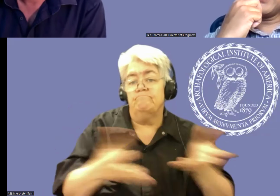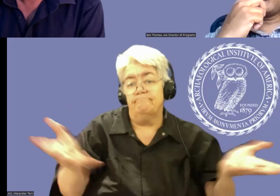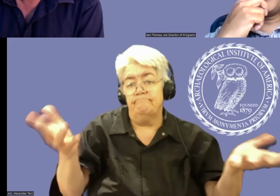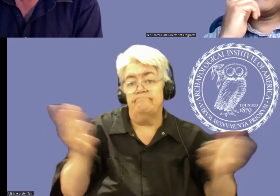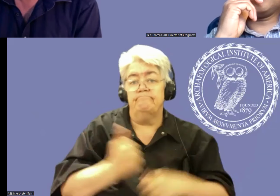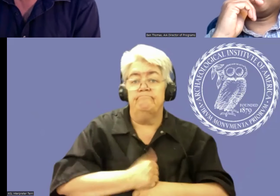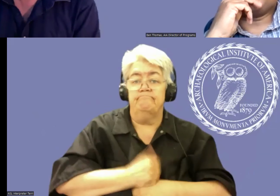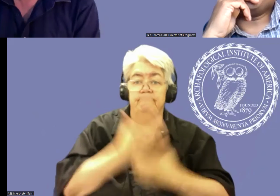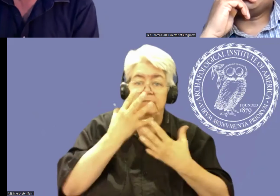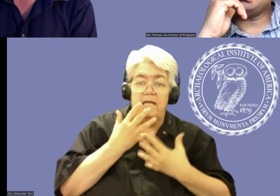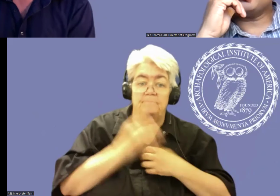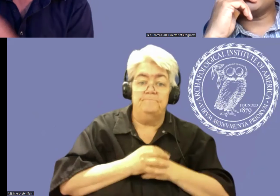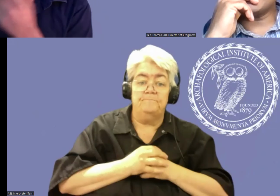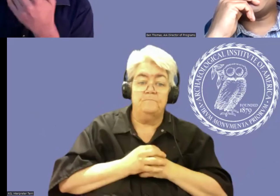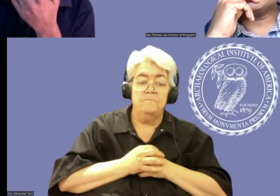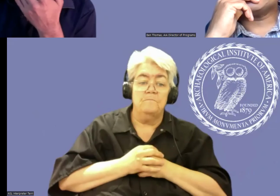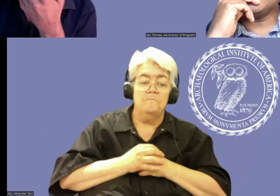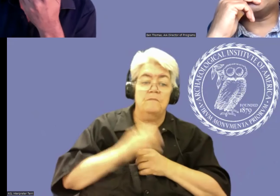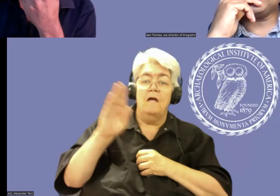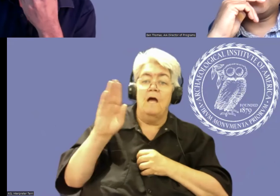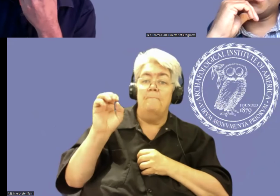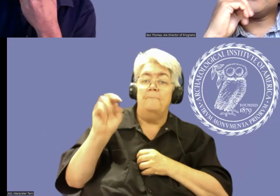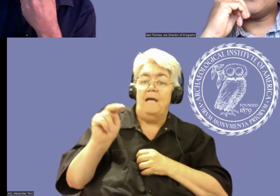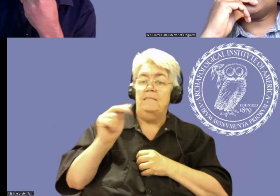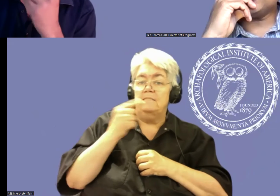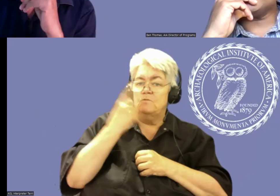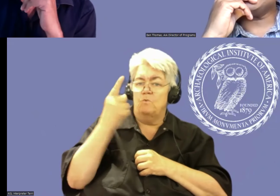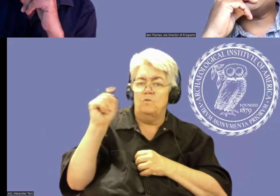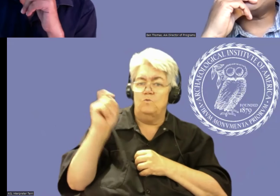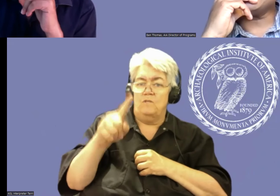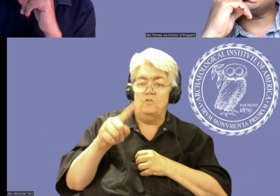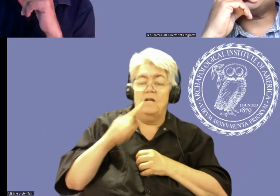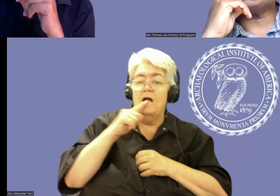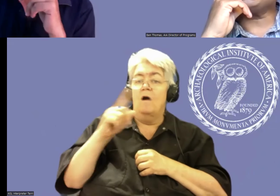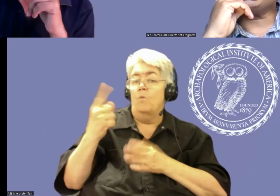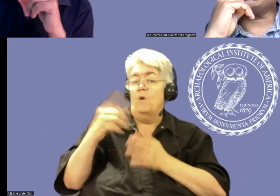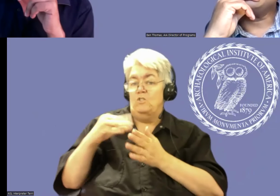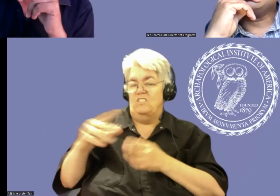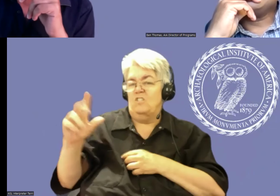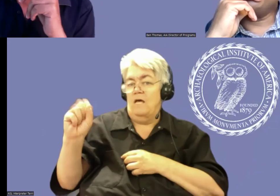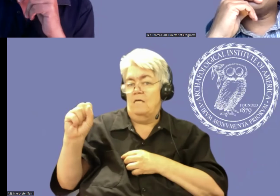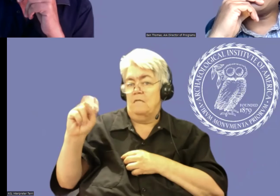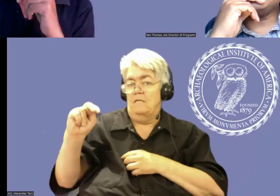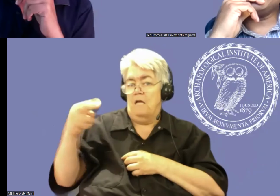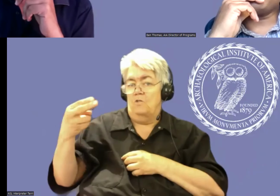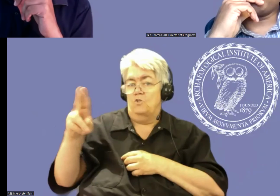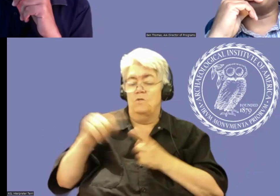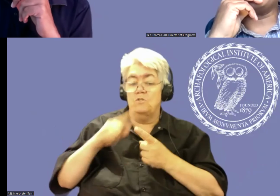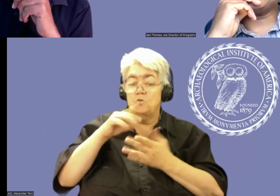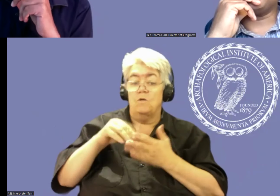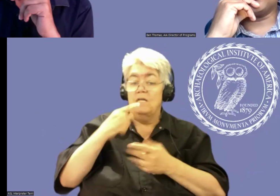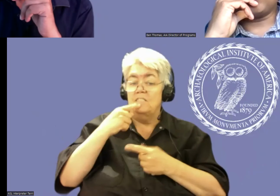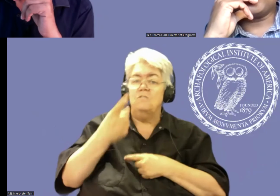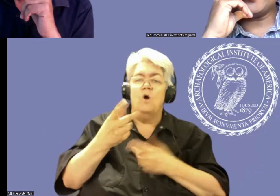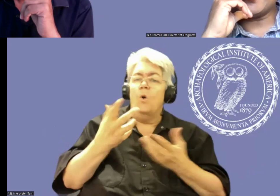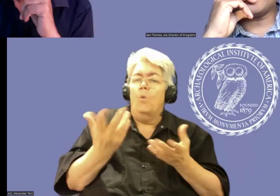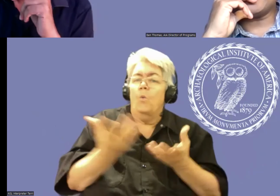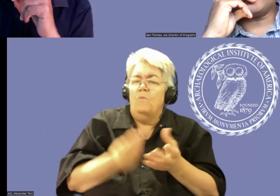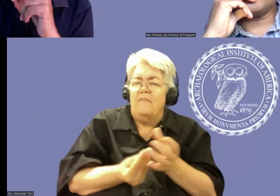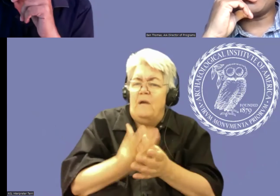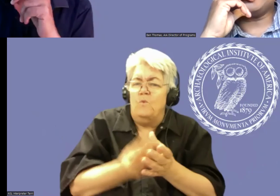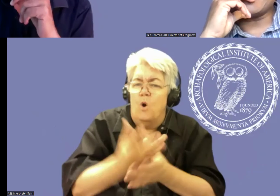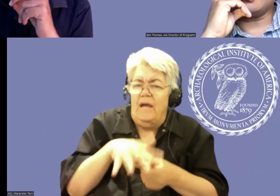A question here from Eve who asked a student at SNHU and she says, she wants to know what kinds of crops were grown